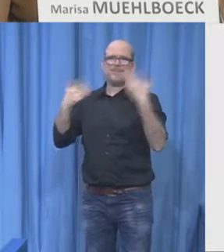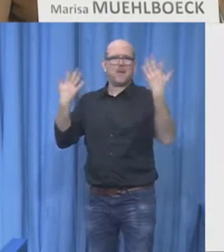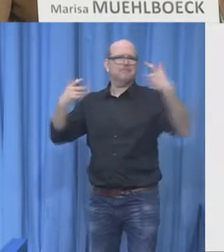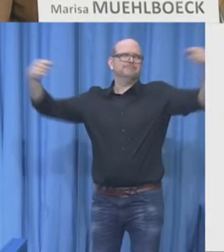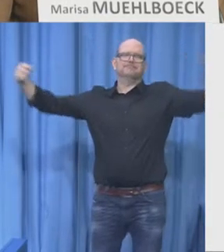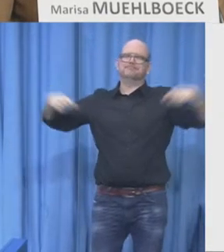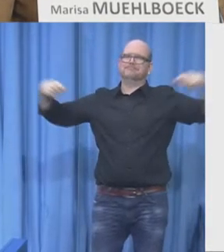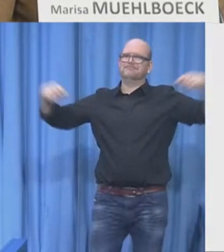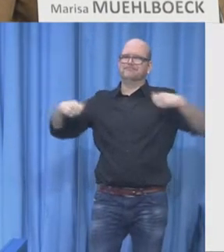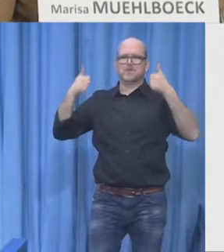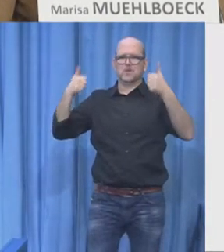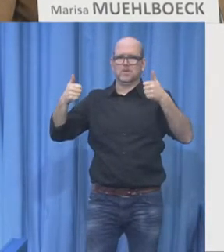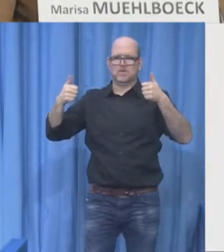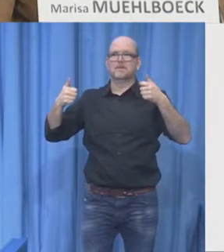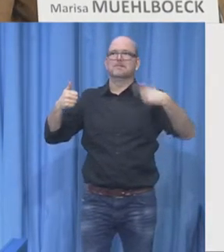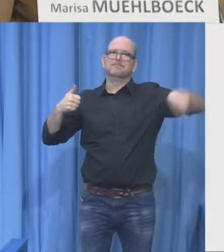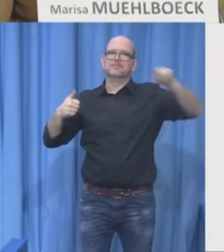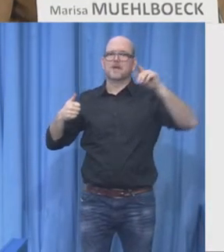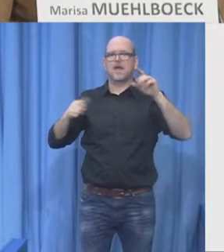future.